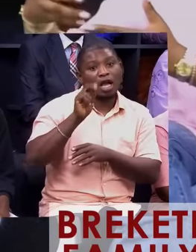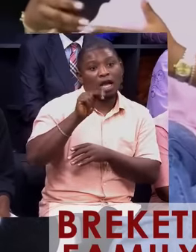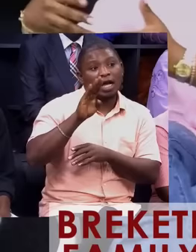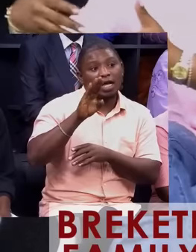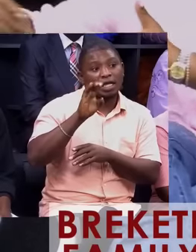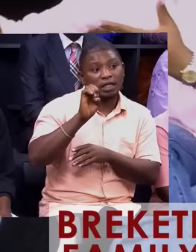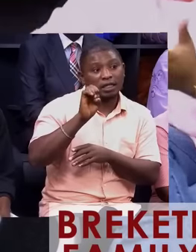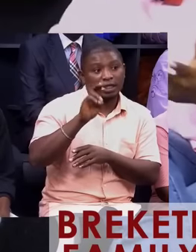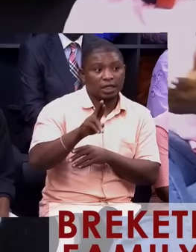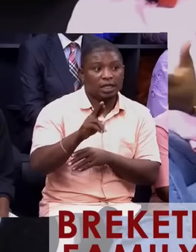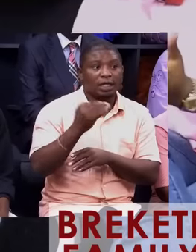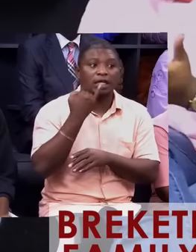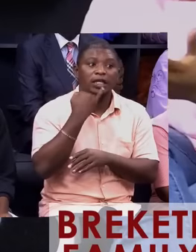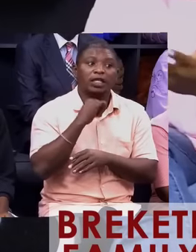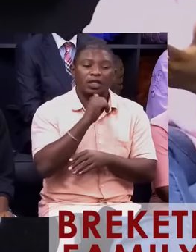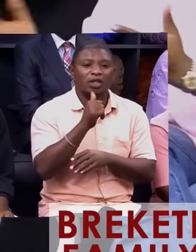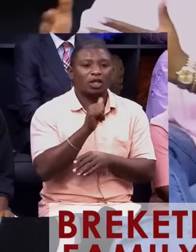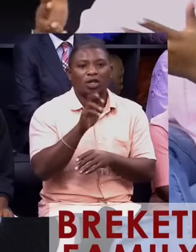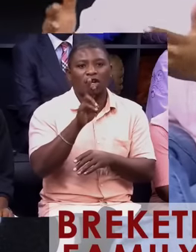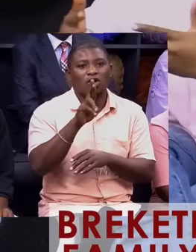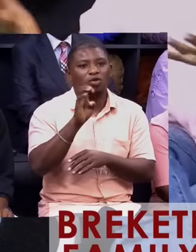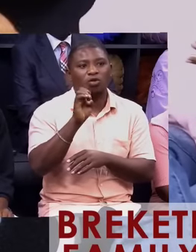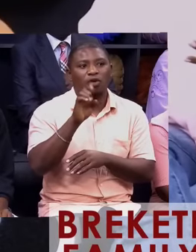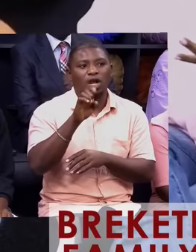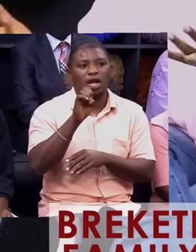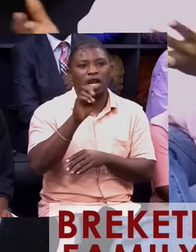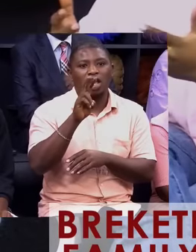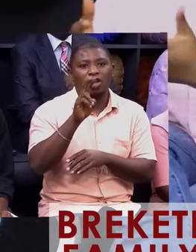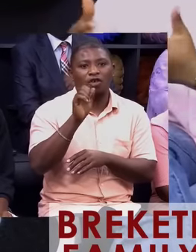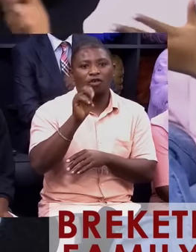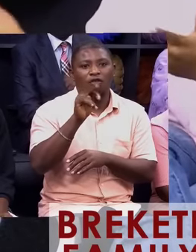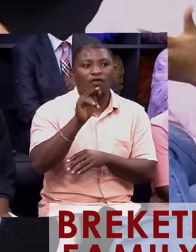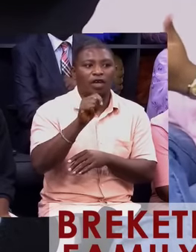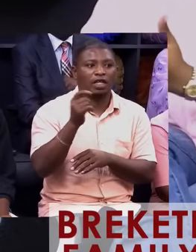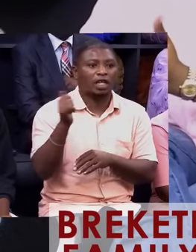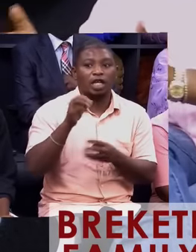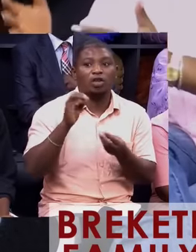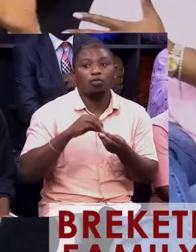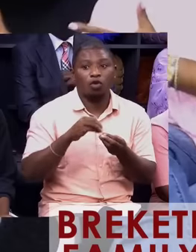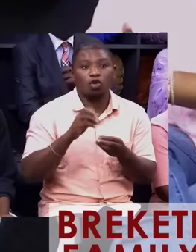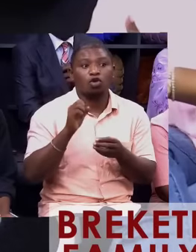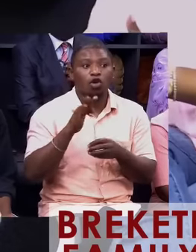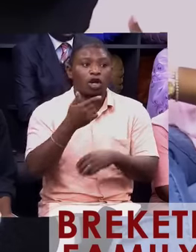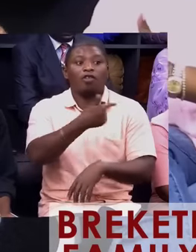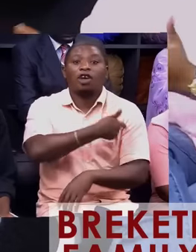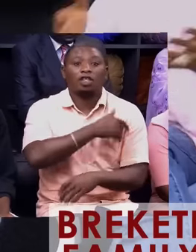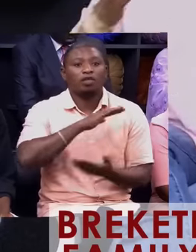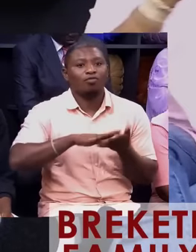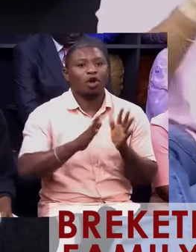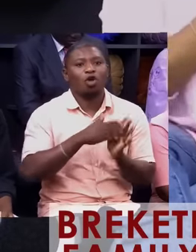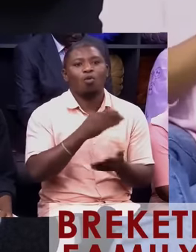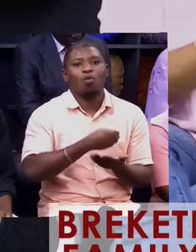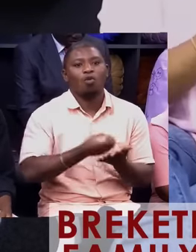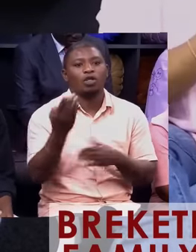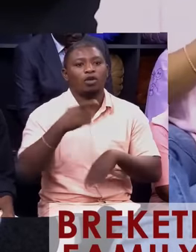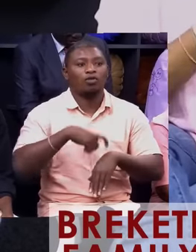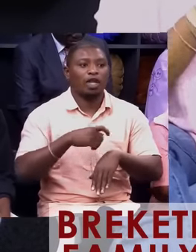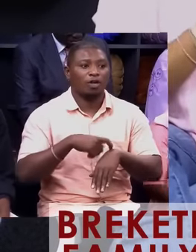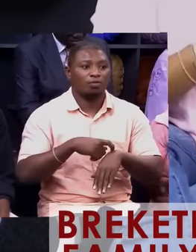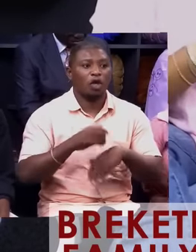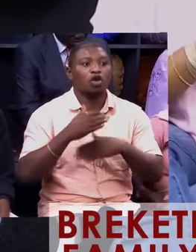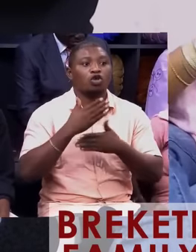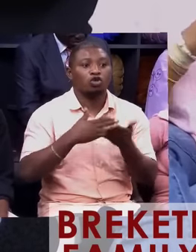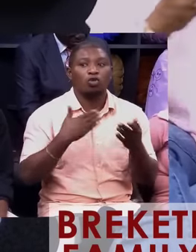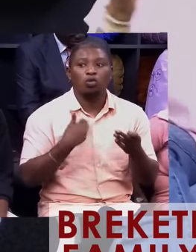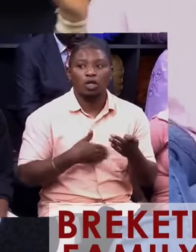not relevant anymore so the vaccine is really a waste of time after that age somebody asked